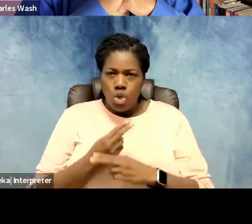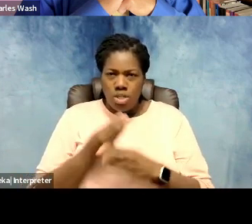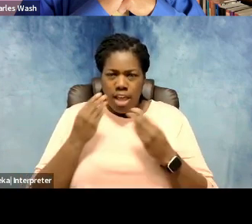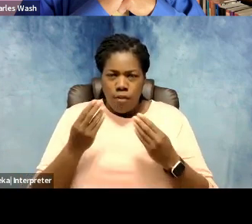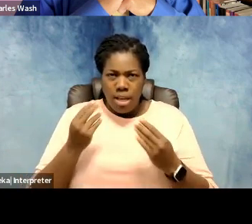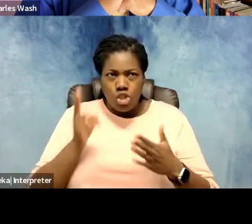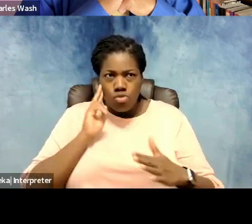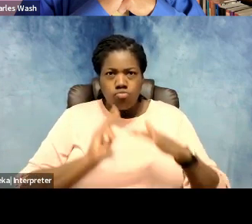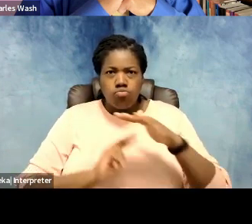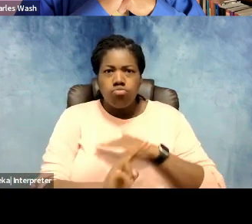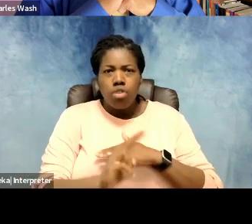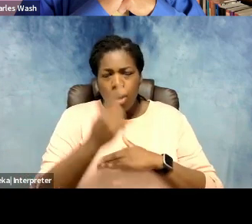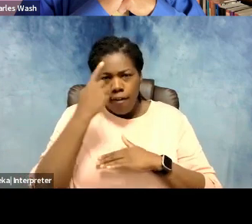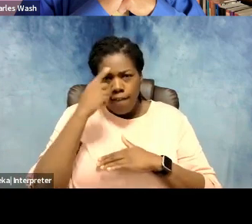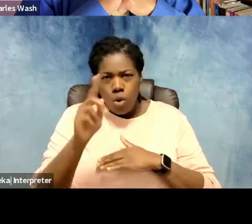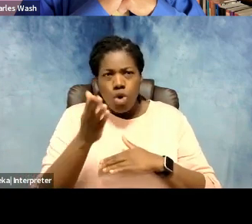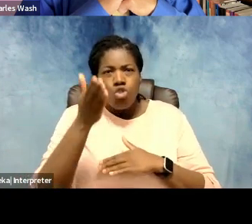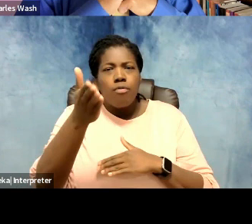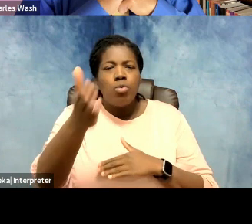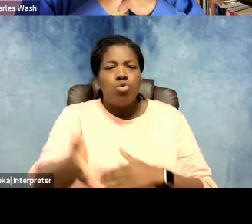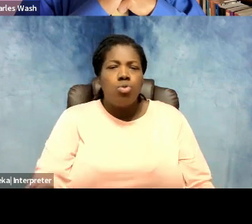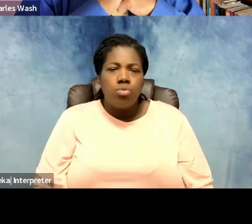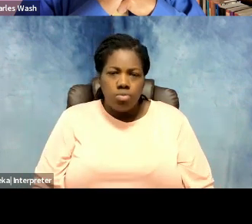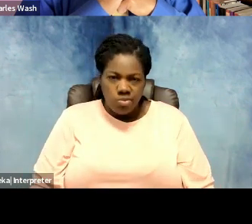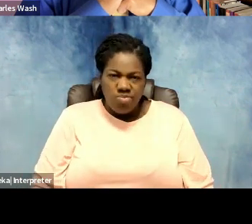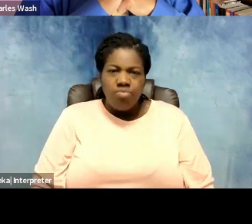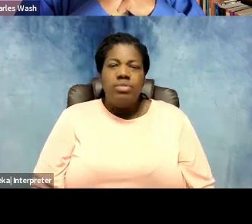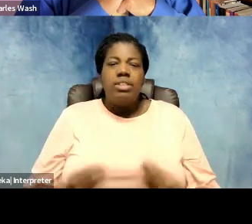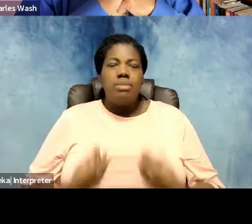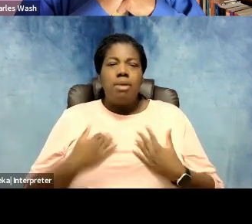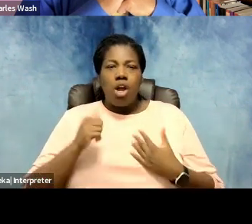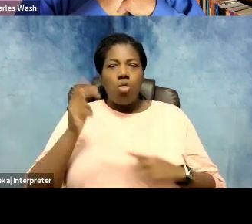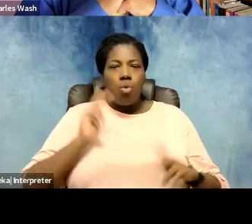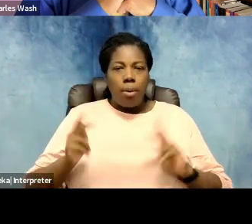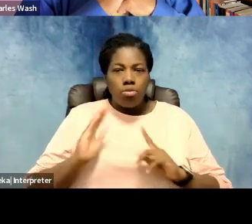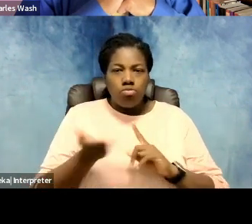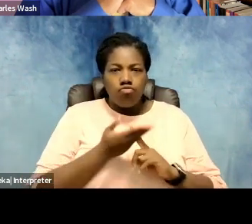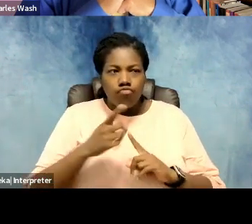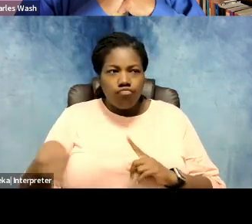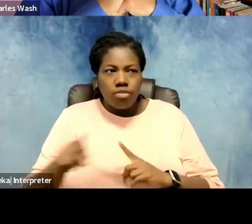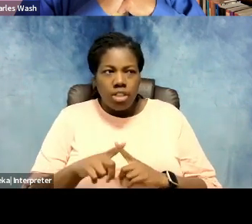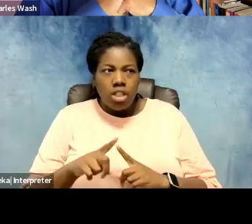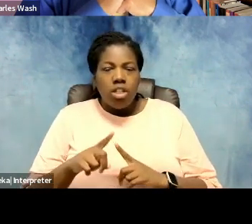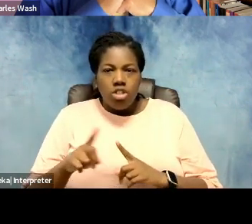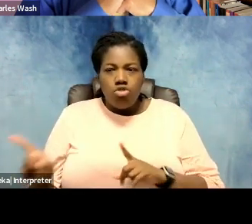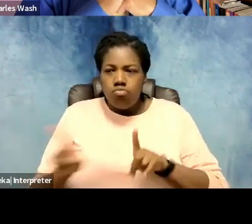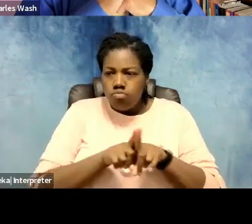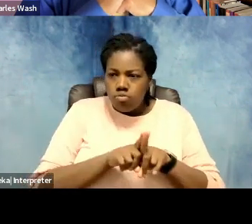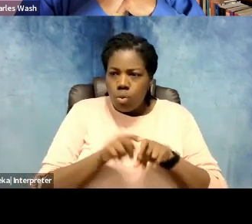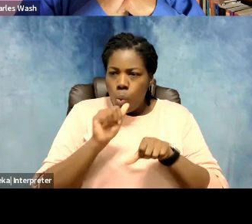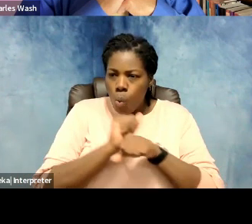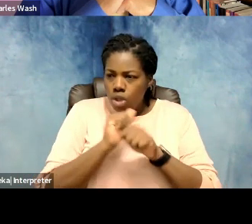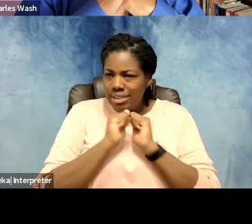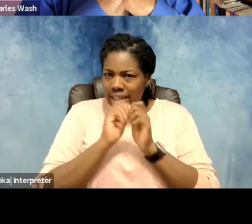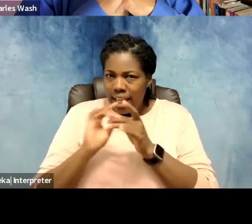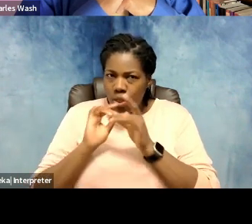foresight for your future leadership, and inspiring others, persuading them to also come alongside you to help do